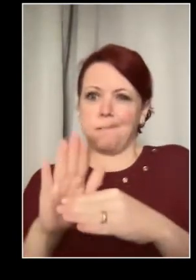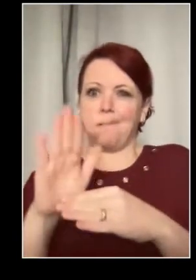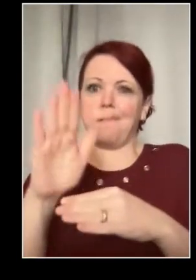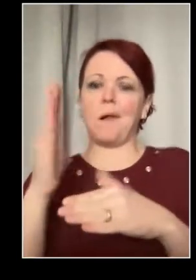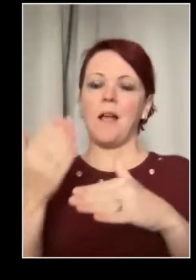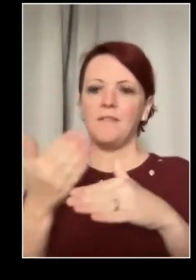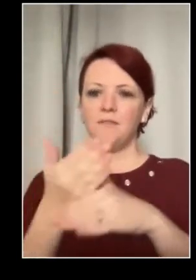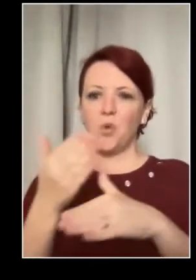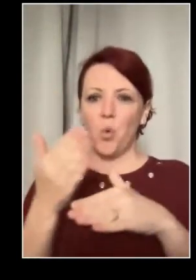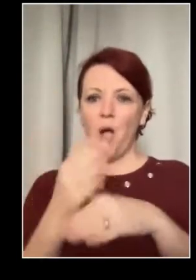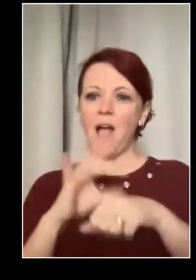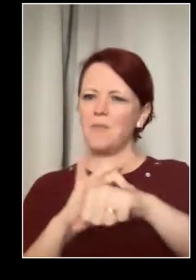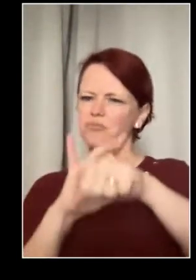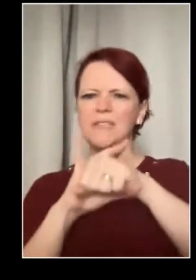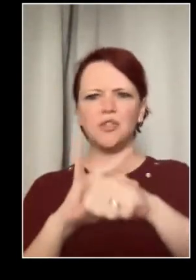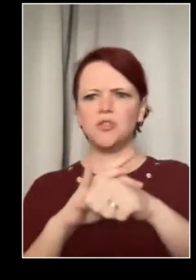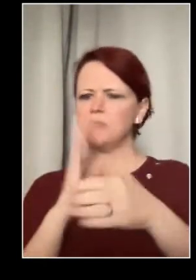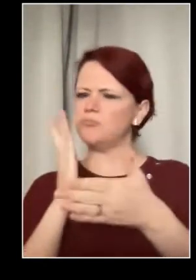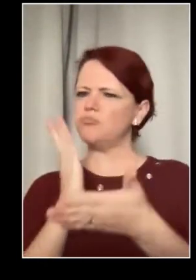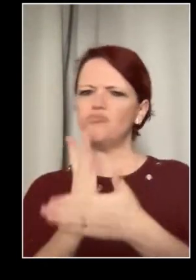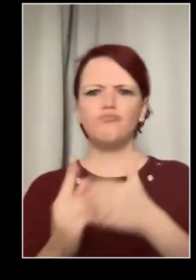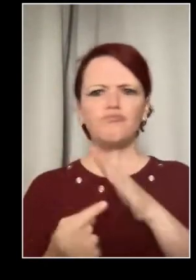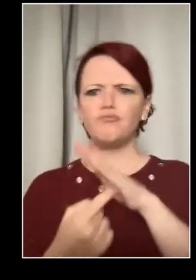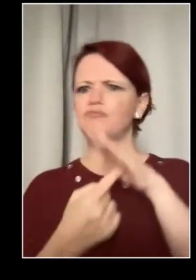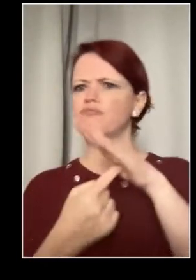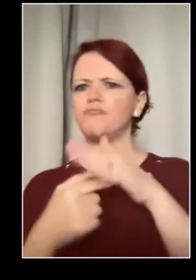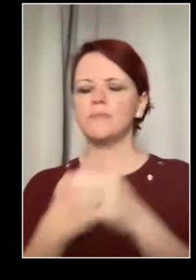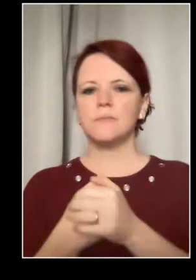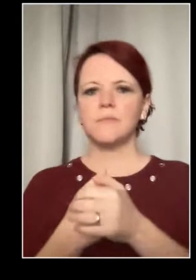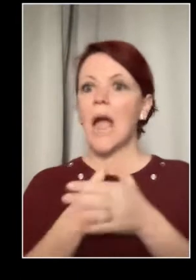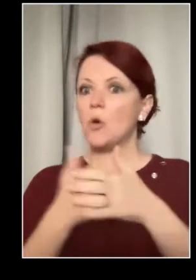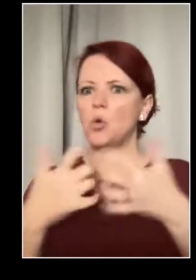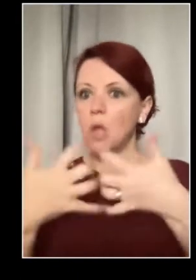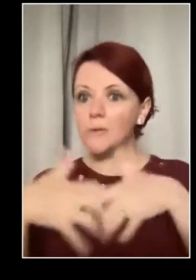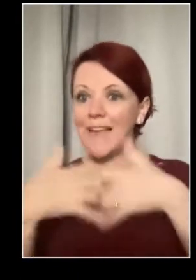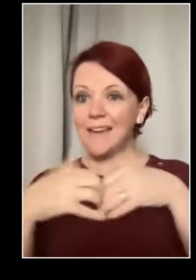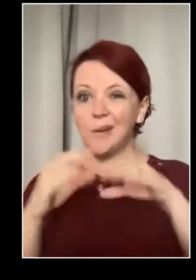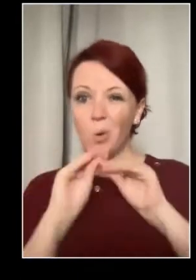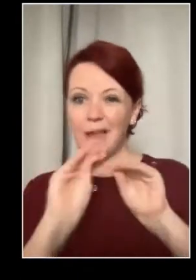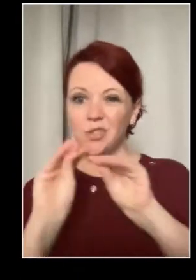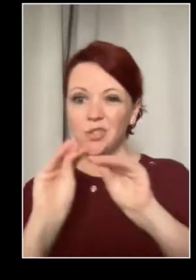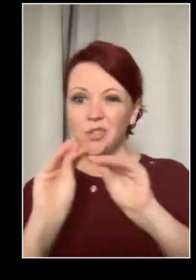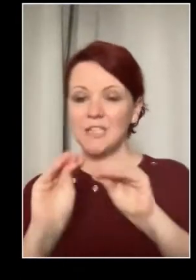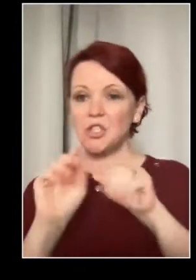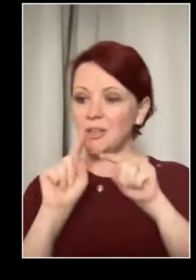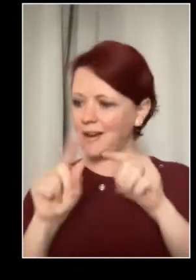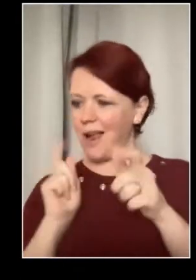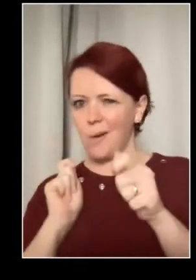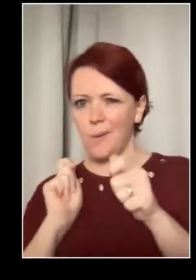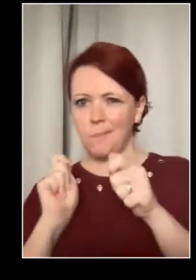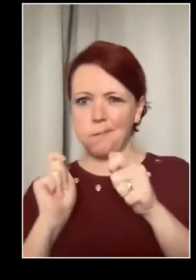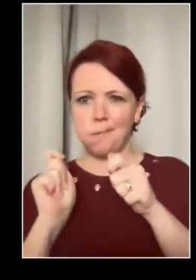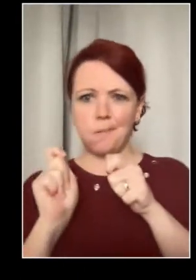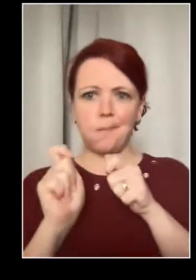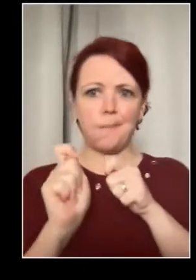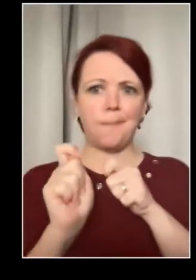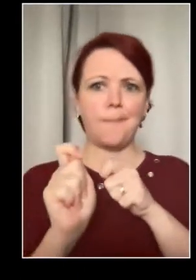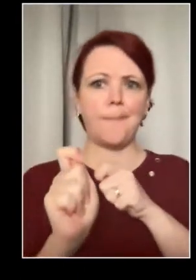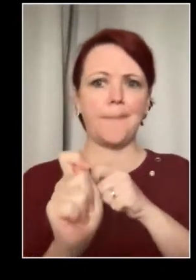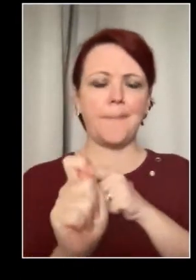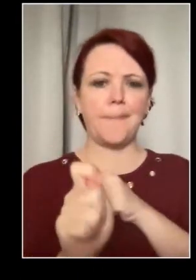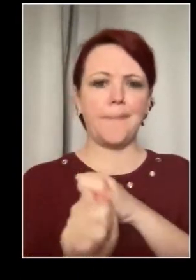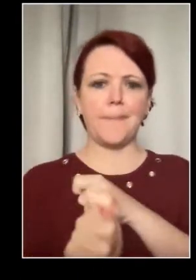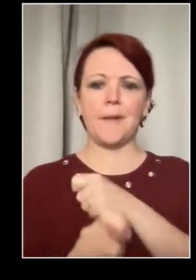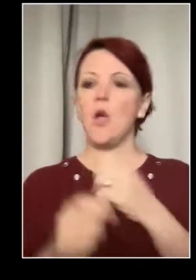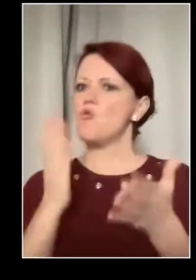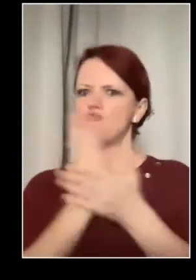opportunities that young people need. Technical education has been completely transformed in recent years. It's the golden thread that runs